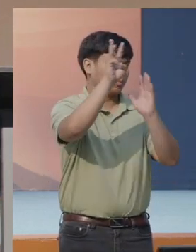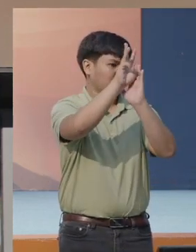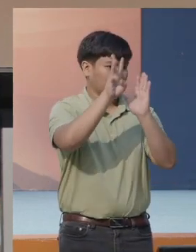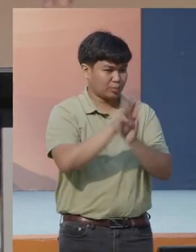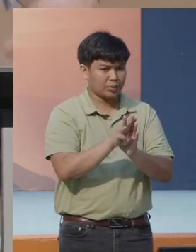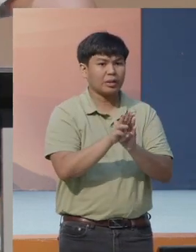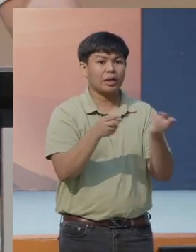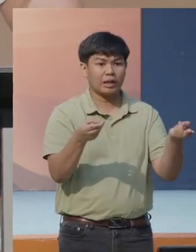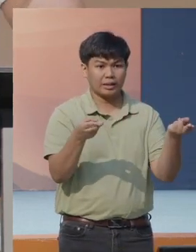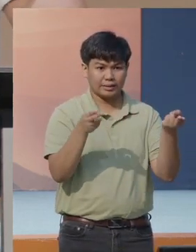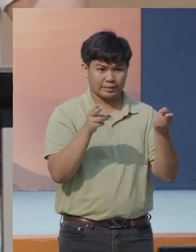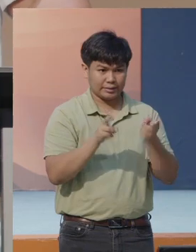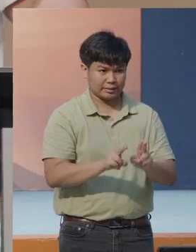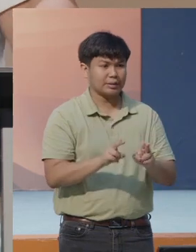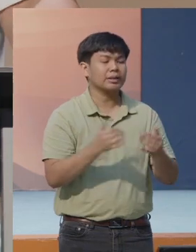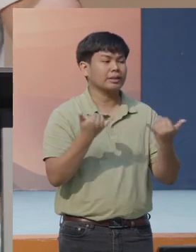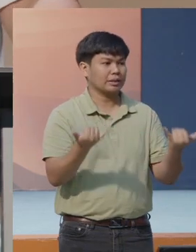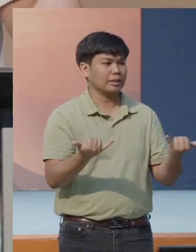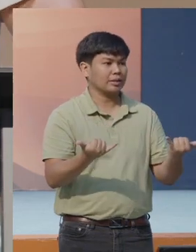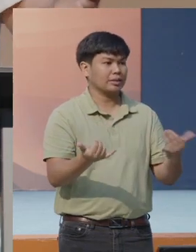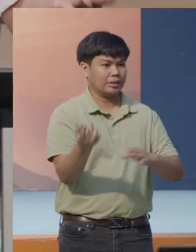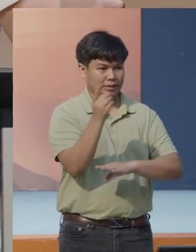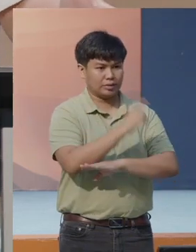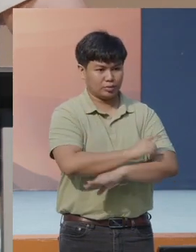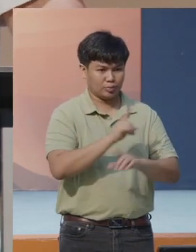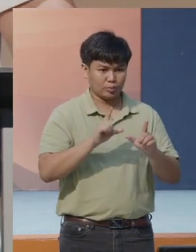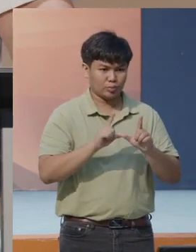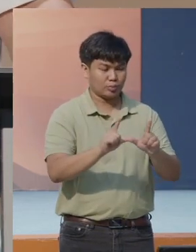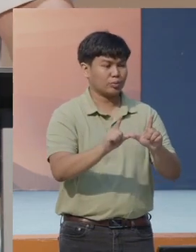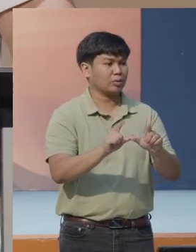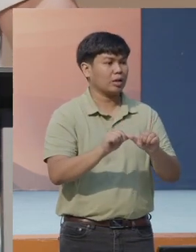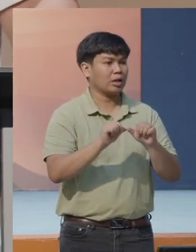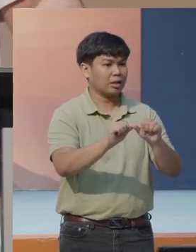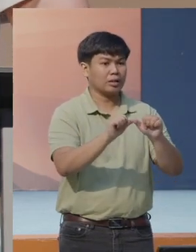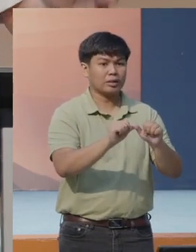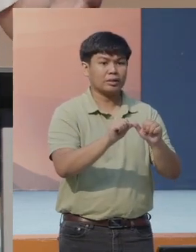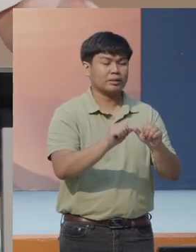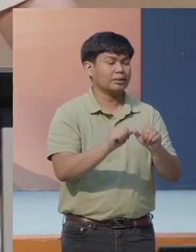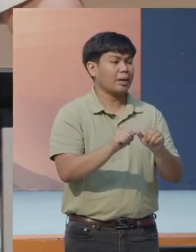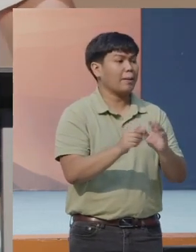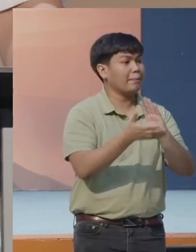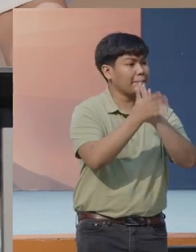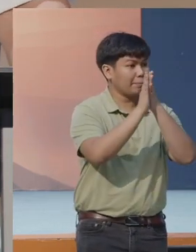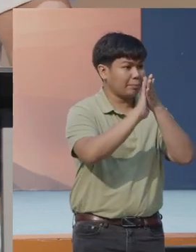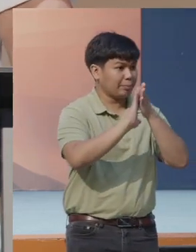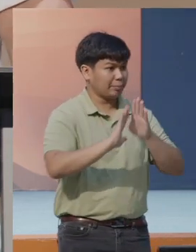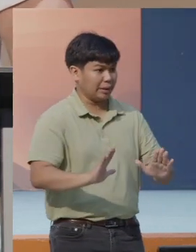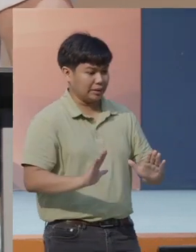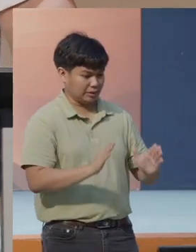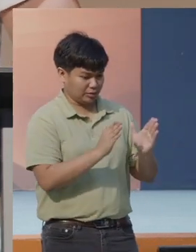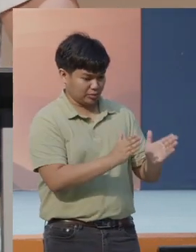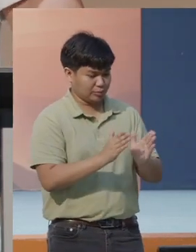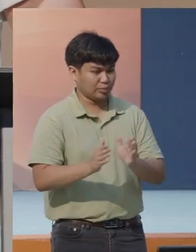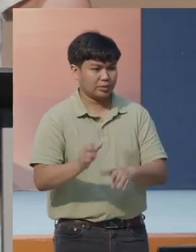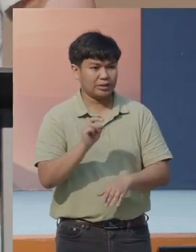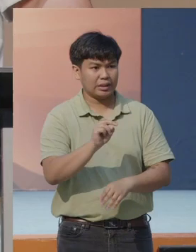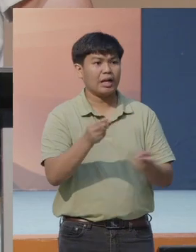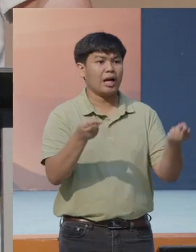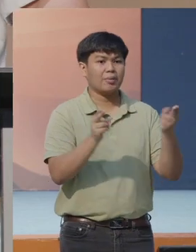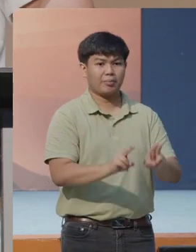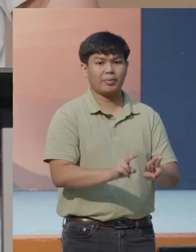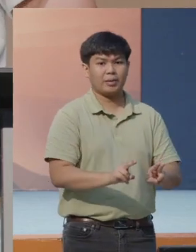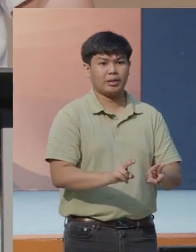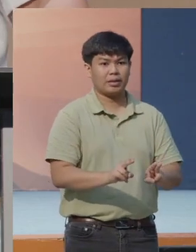it happens until today because peace and order needs to take place. But war